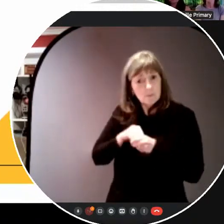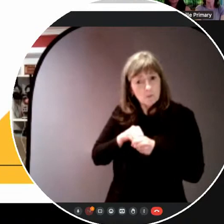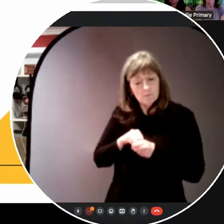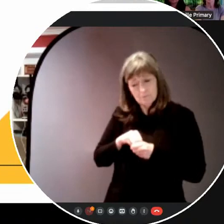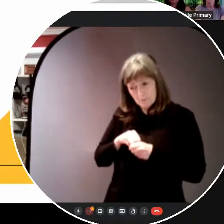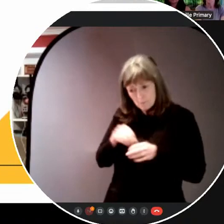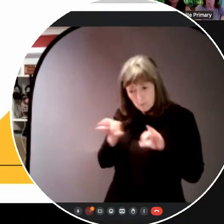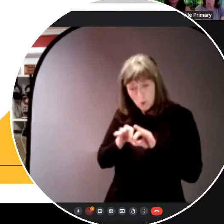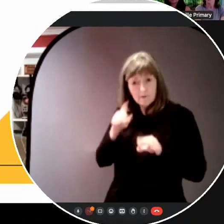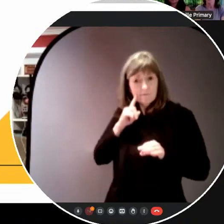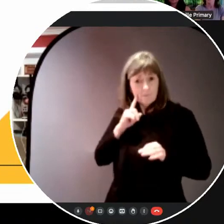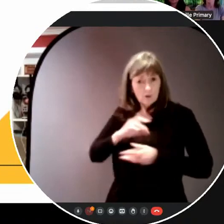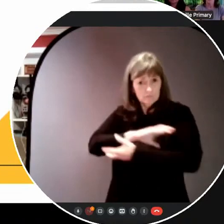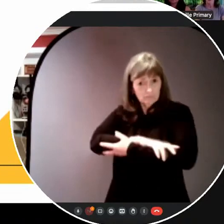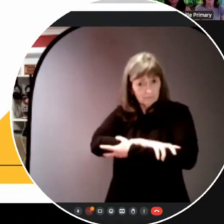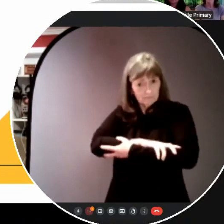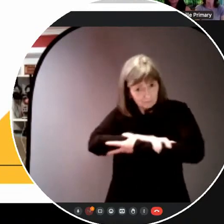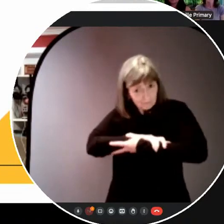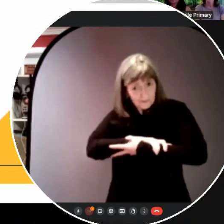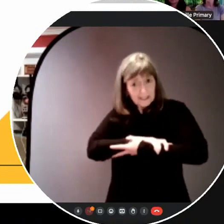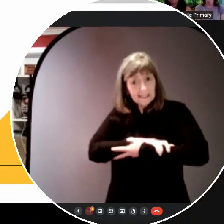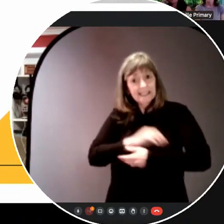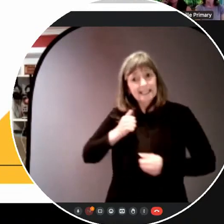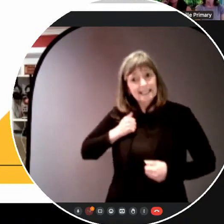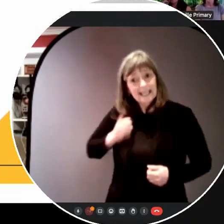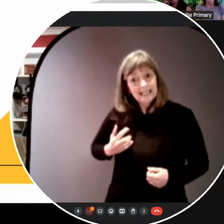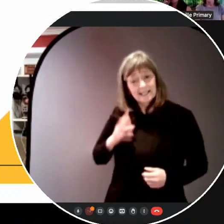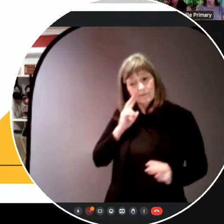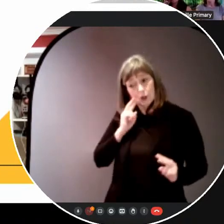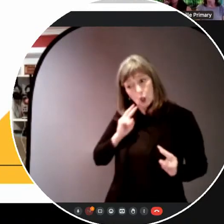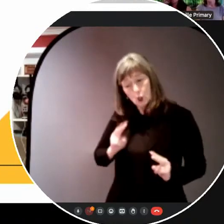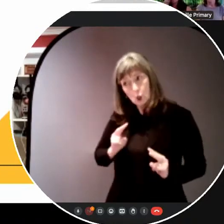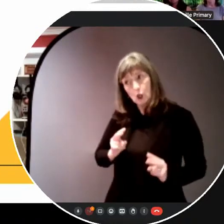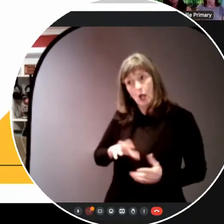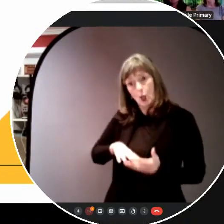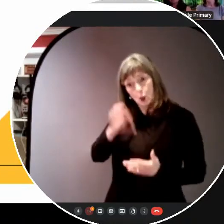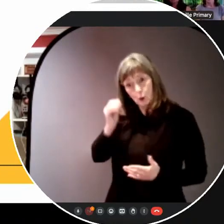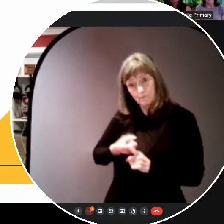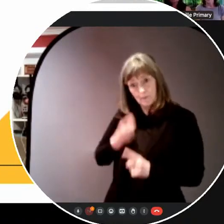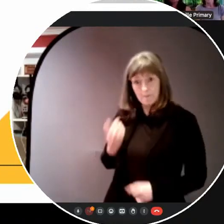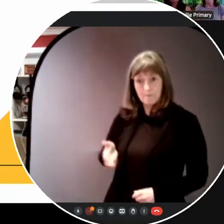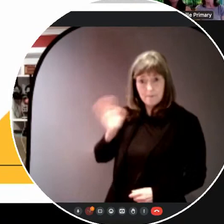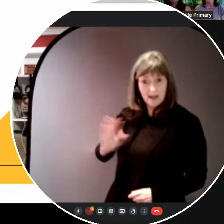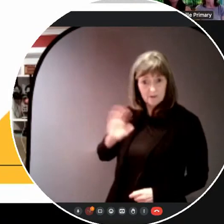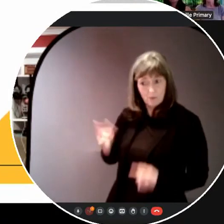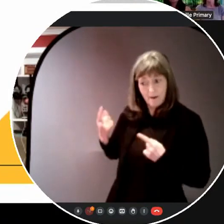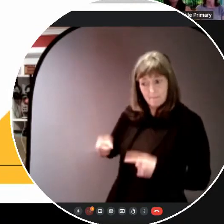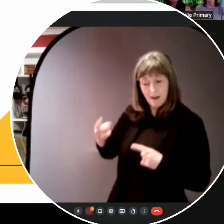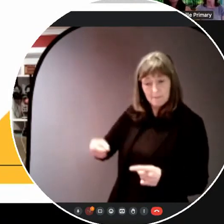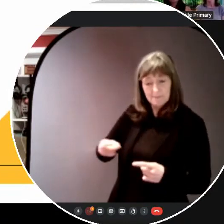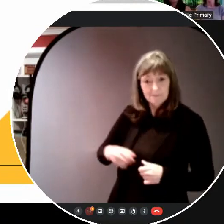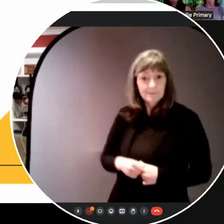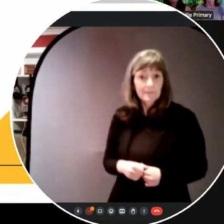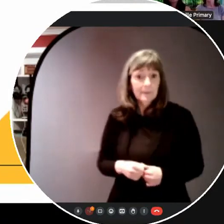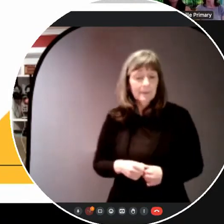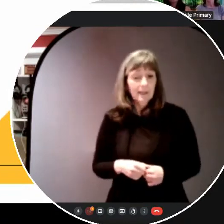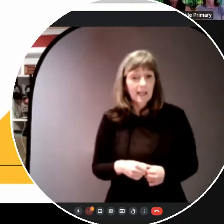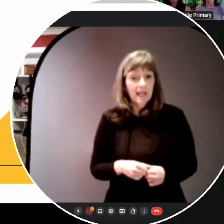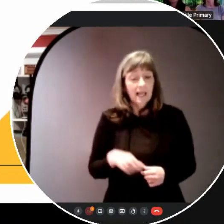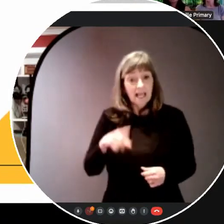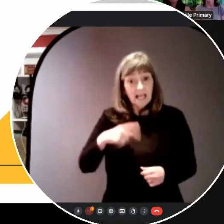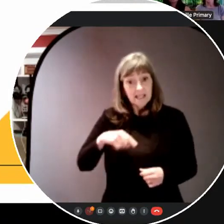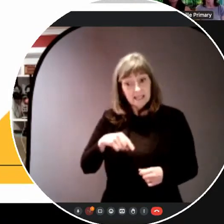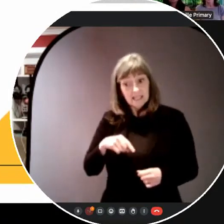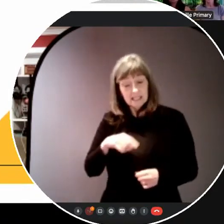Canadians must look to and learn from the past. And while the Commission has been a catalyst for deepening our national awareness,